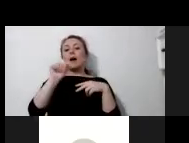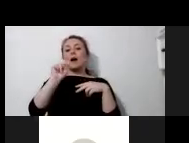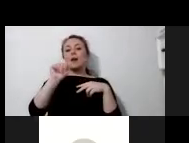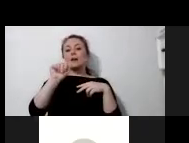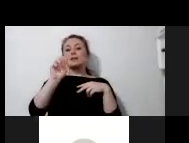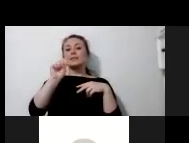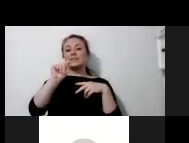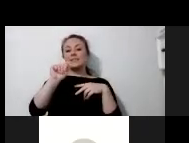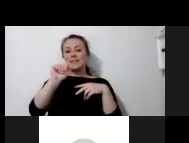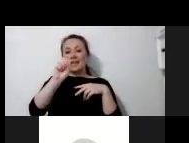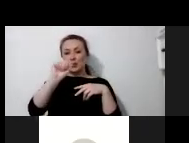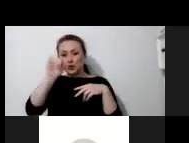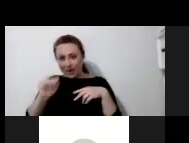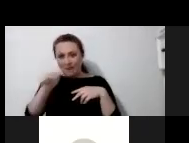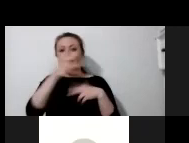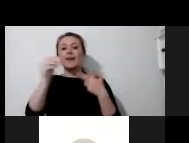Next slide.